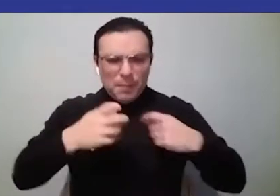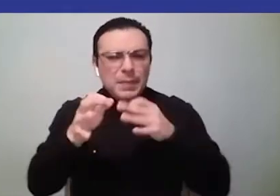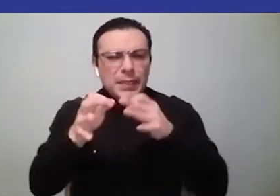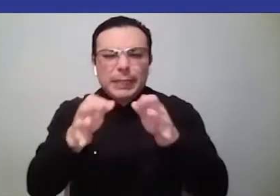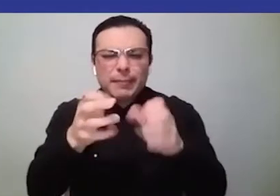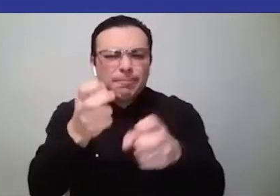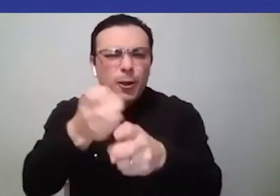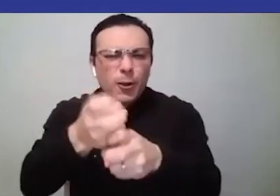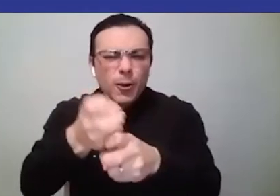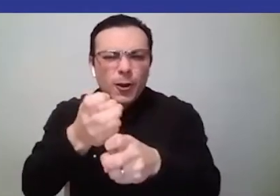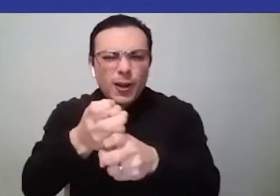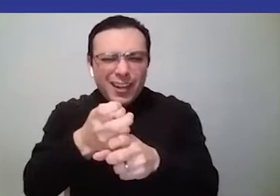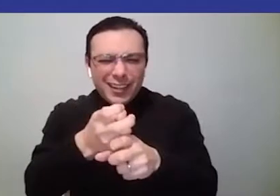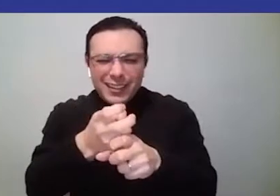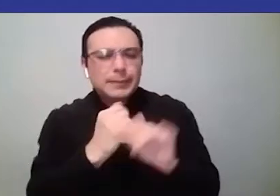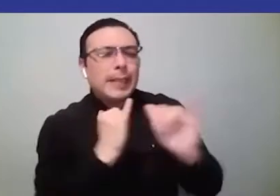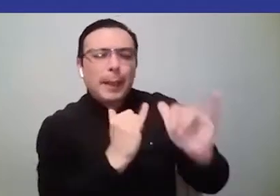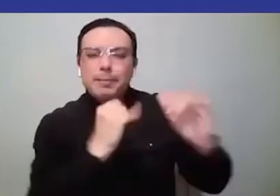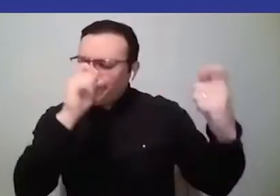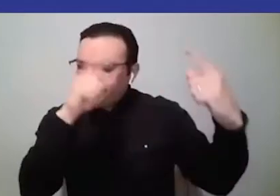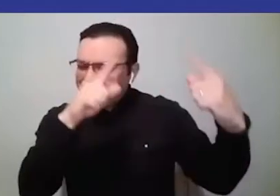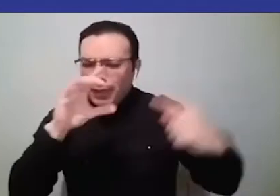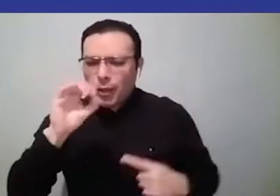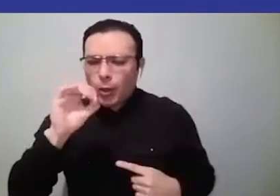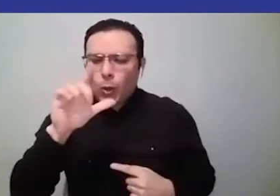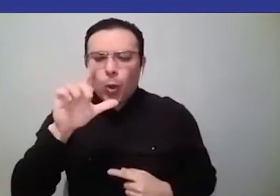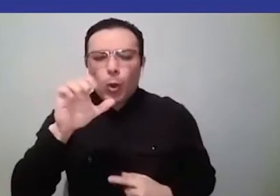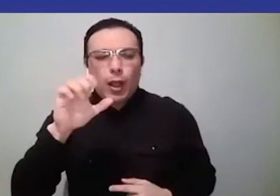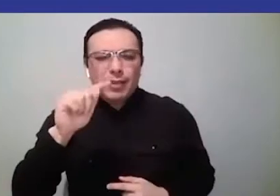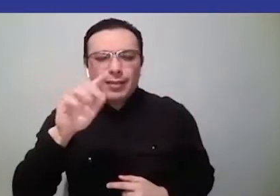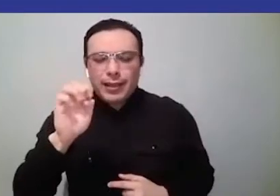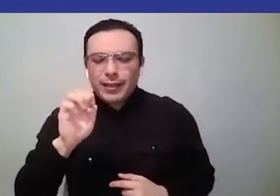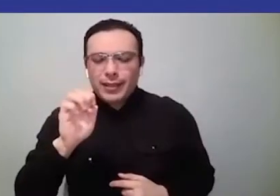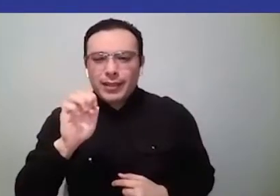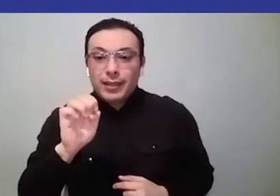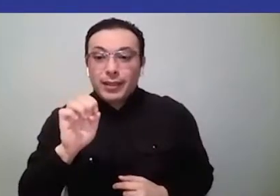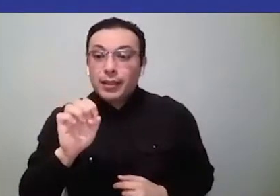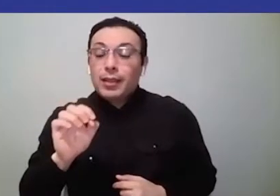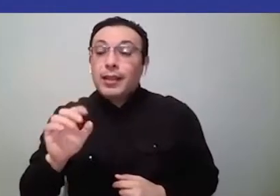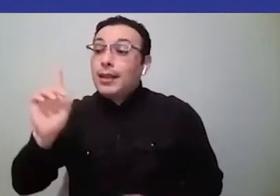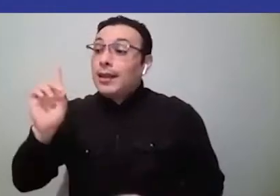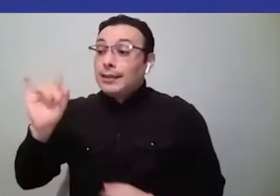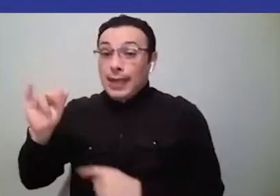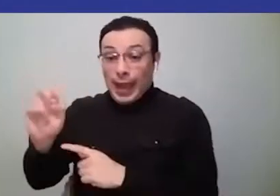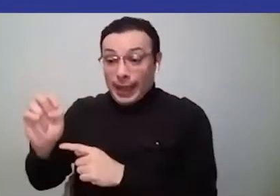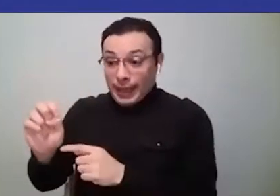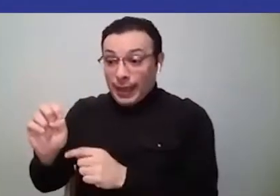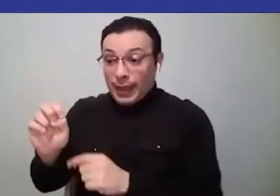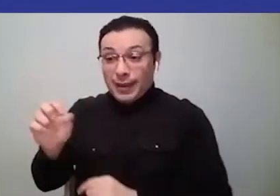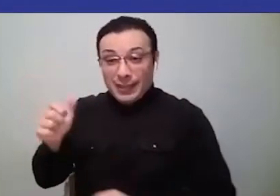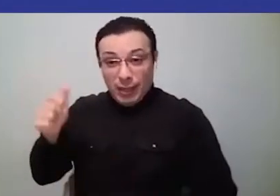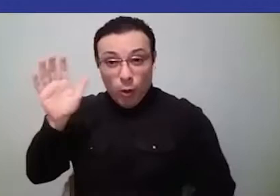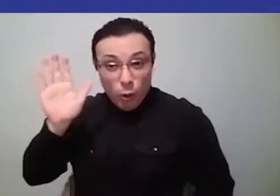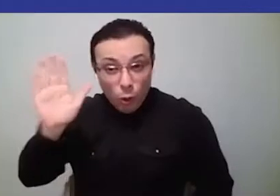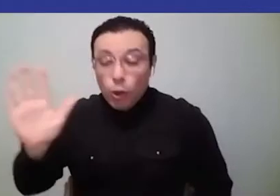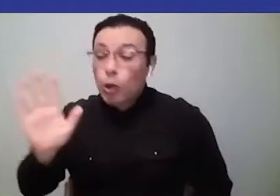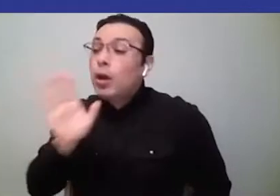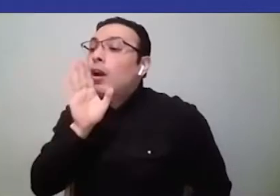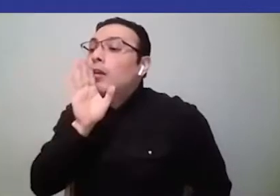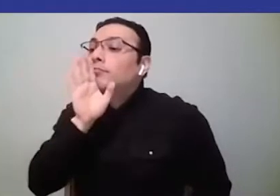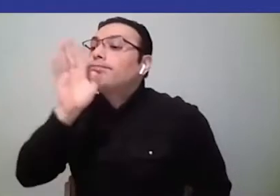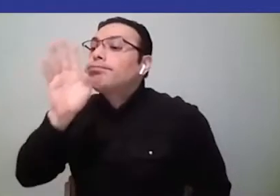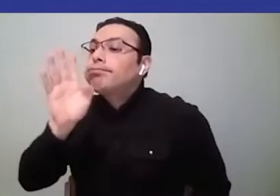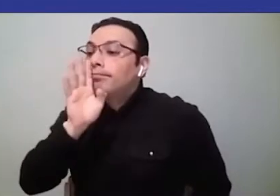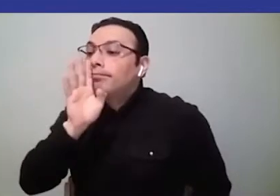about hearing Diane read these poems, to hear her personality